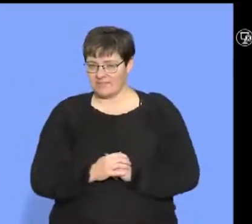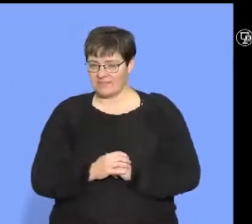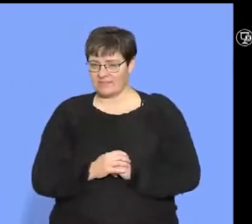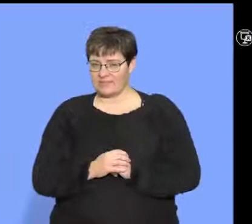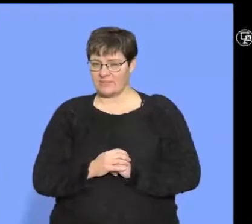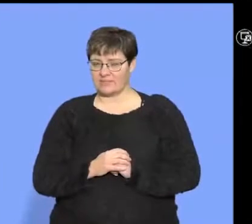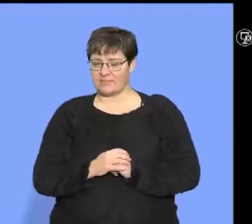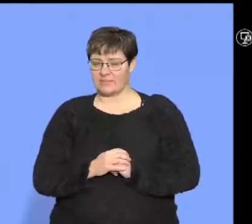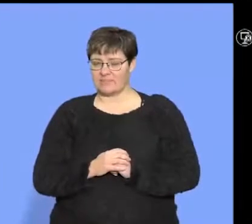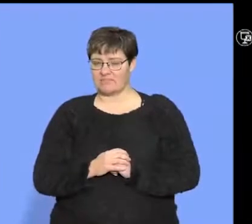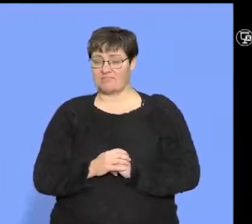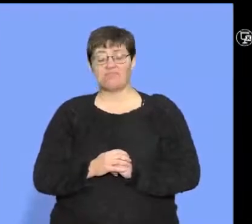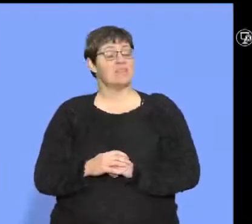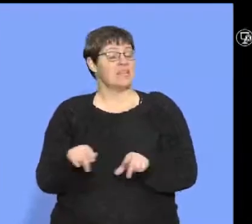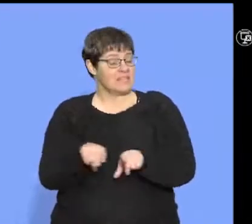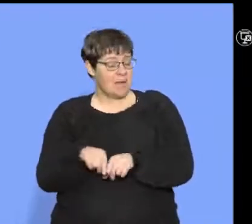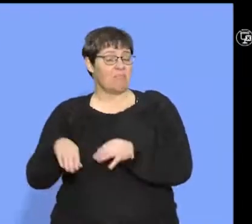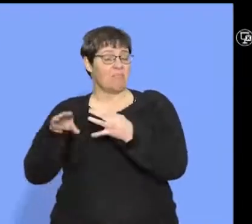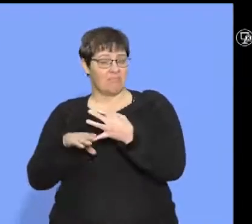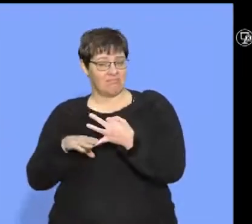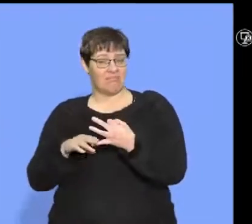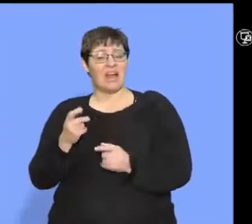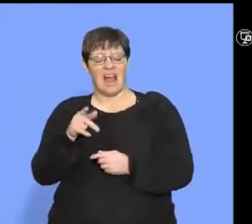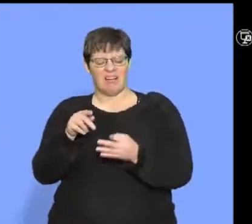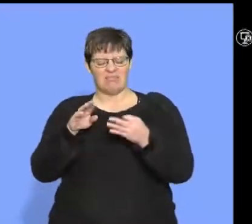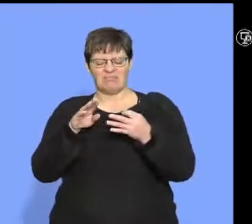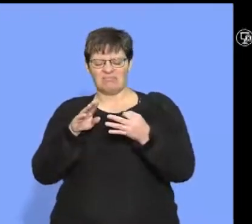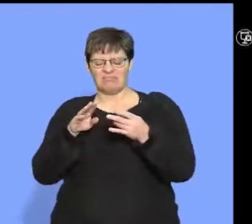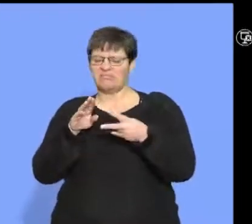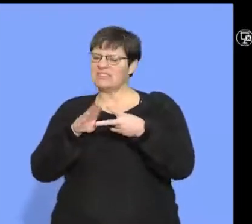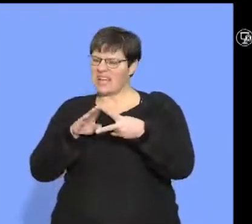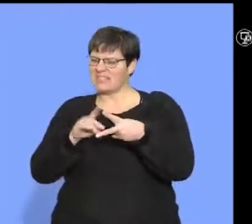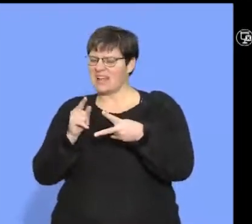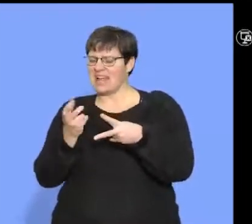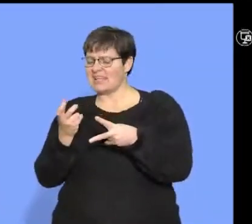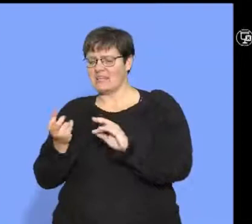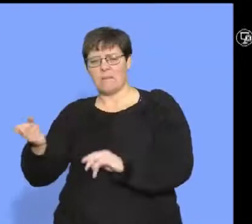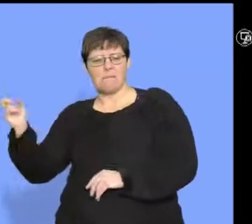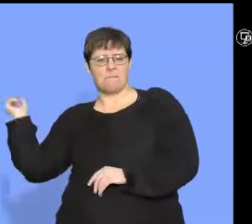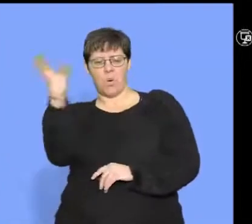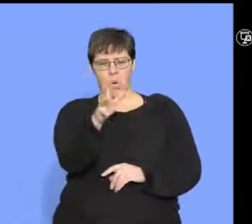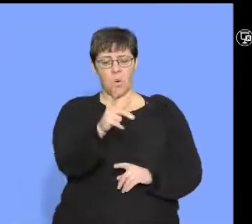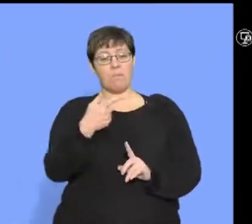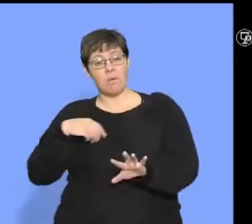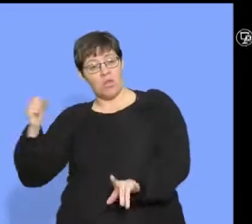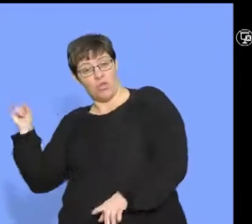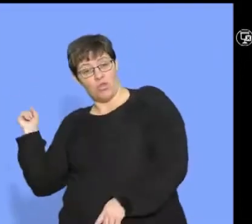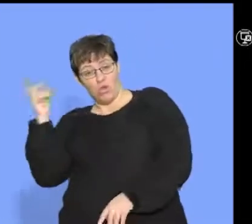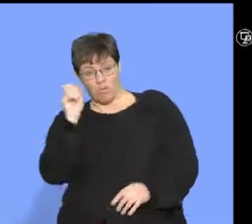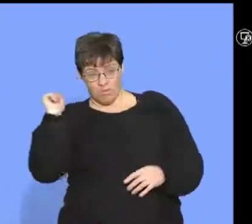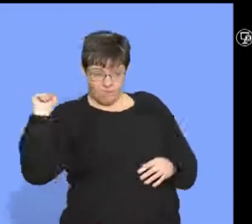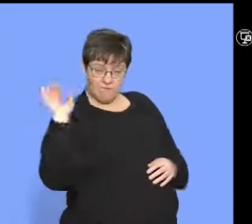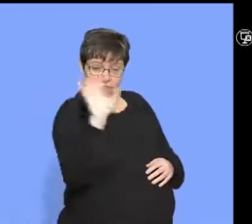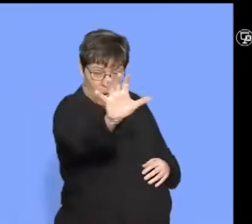reflect. Again, think of our tennis ball example and how the tennis ball will only move in the direction of the force